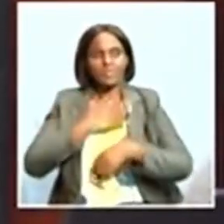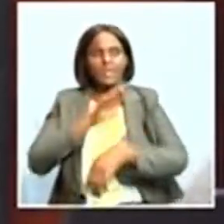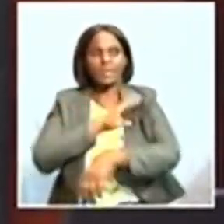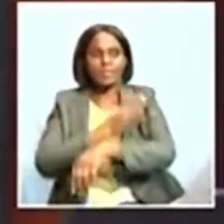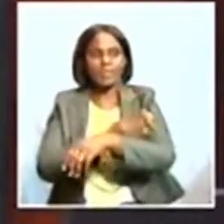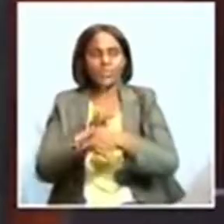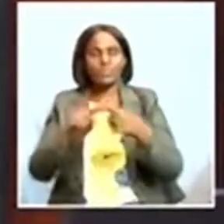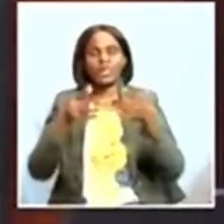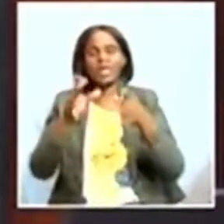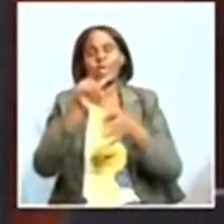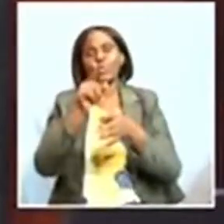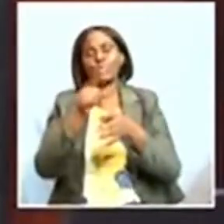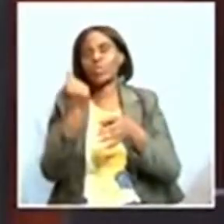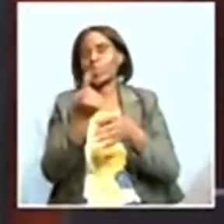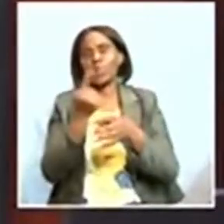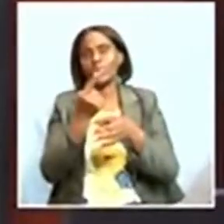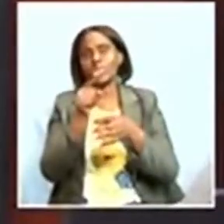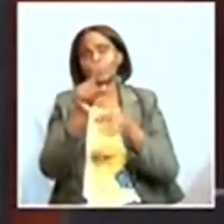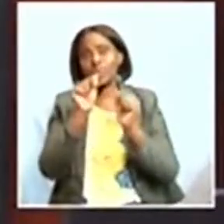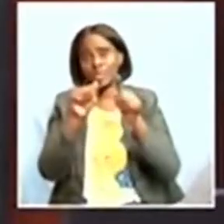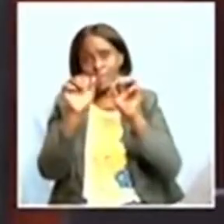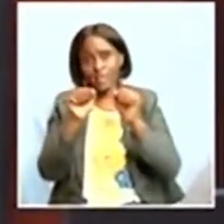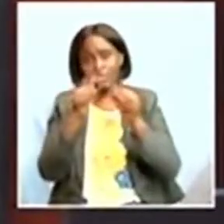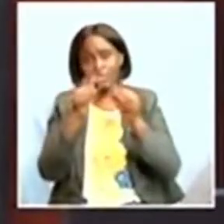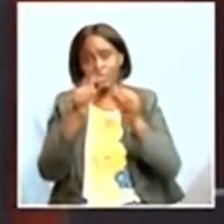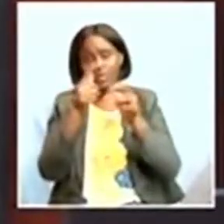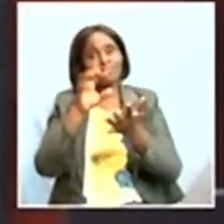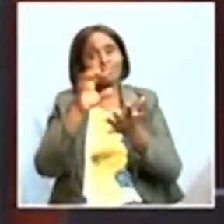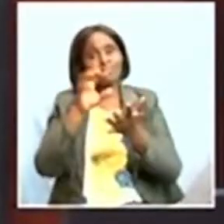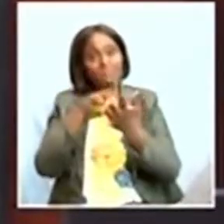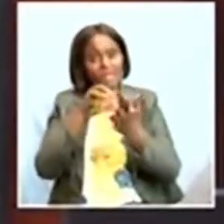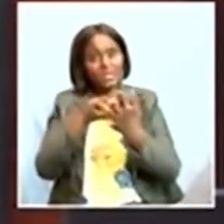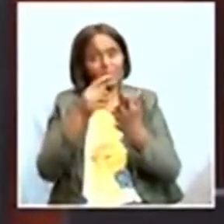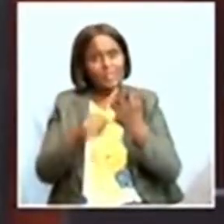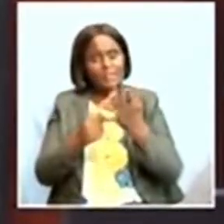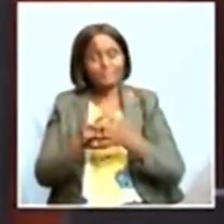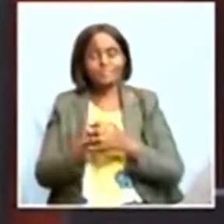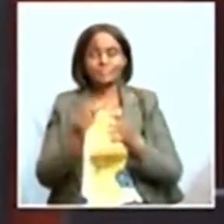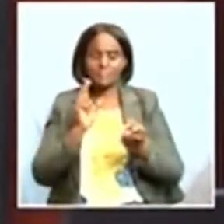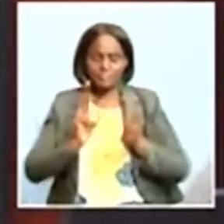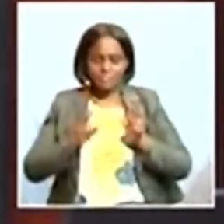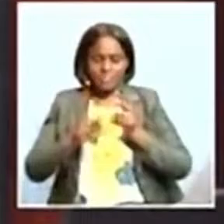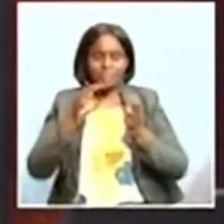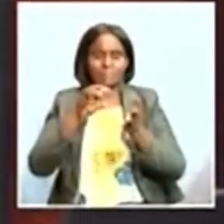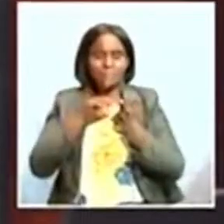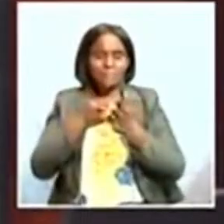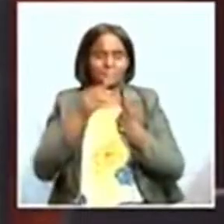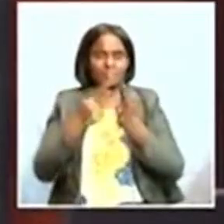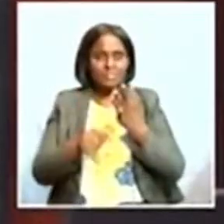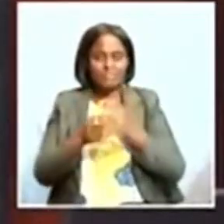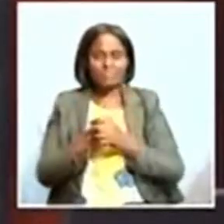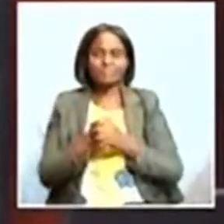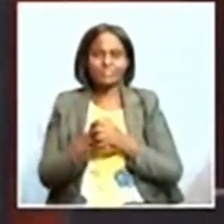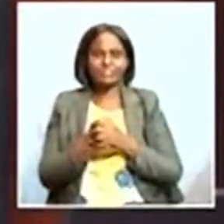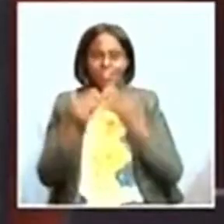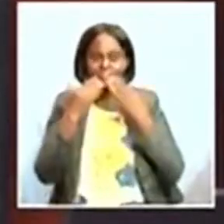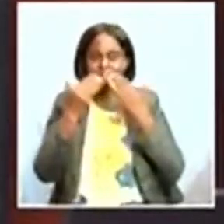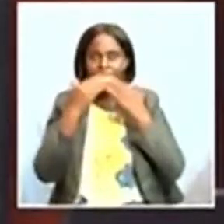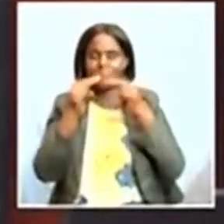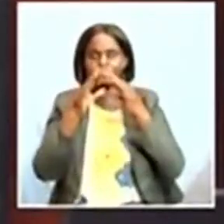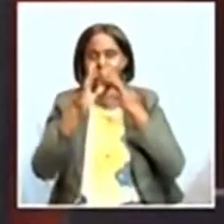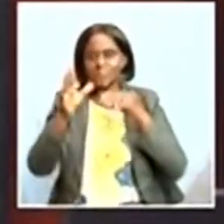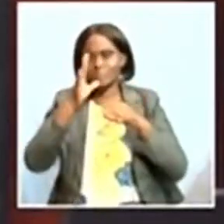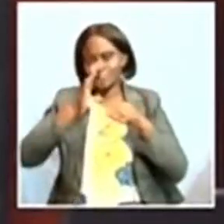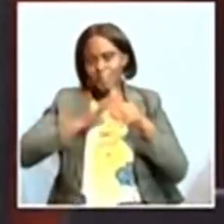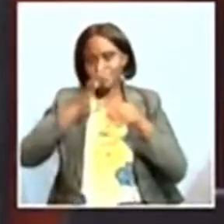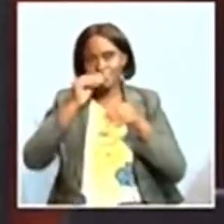discretion to allow you. You may proceed. What the urgent matter? Thank you very much,